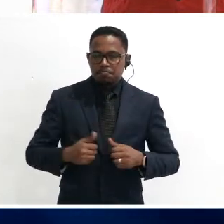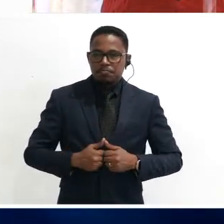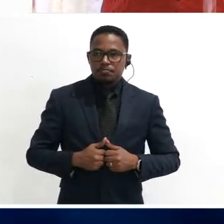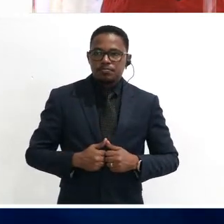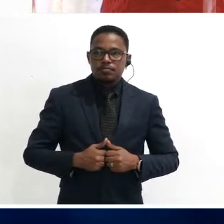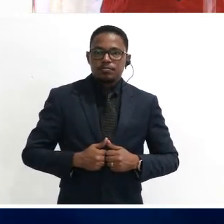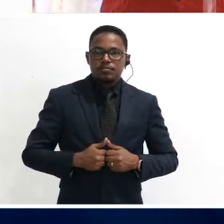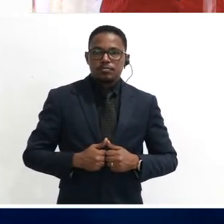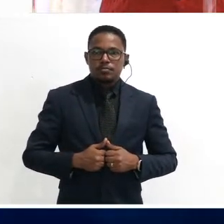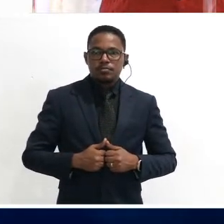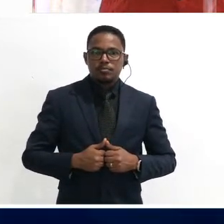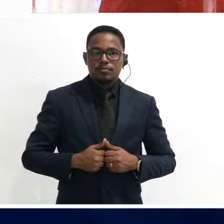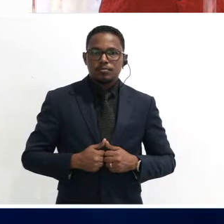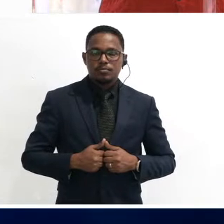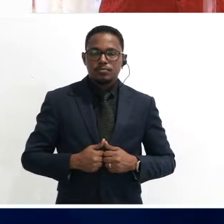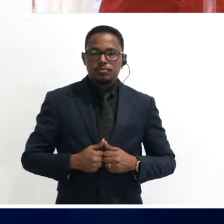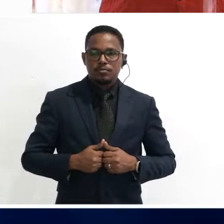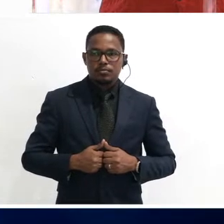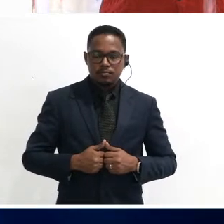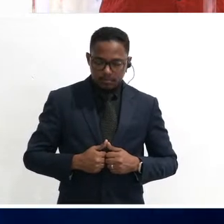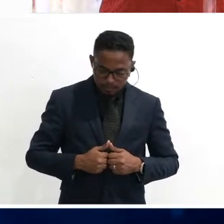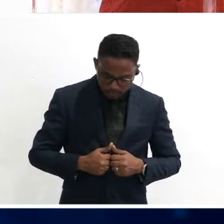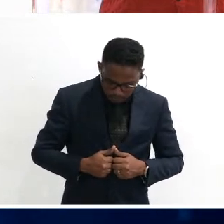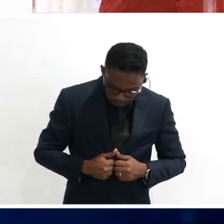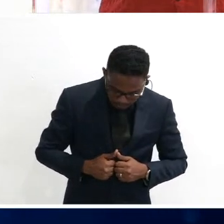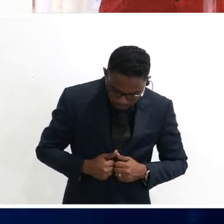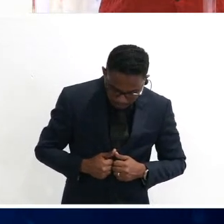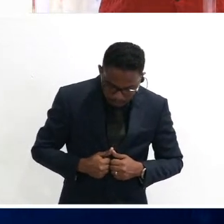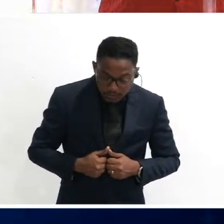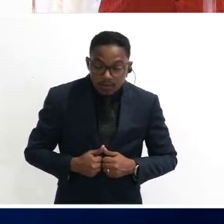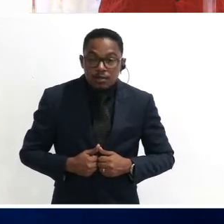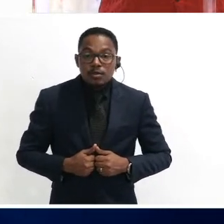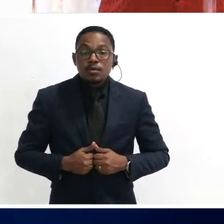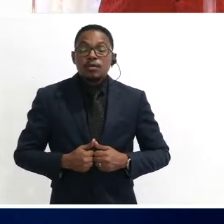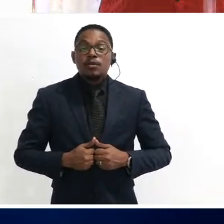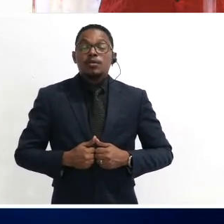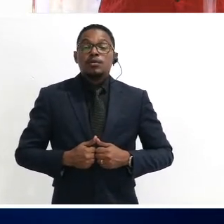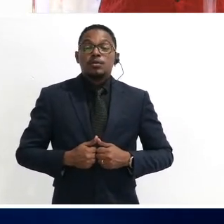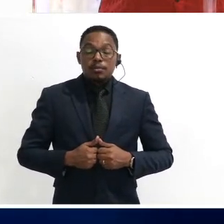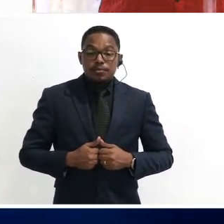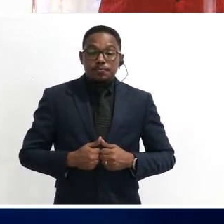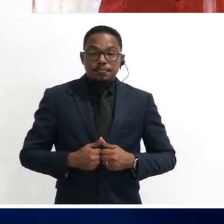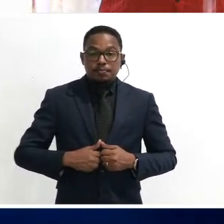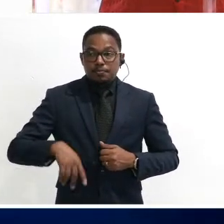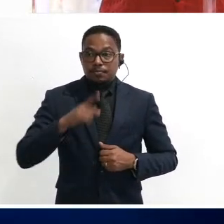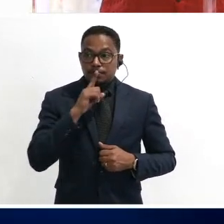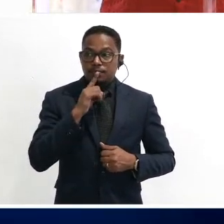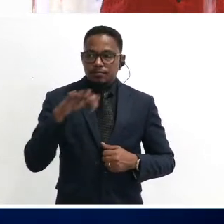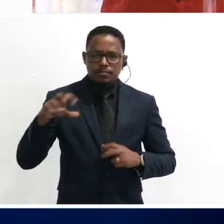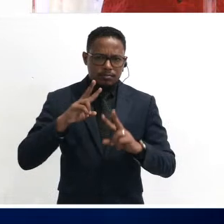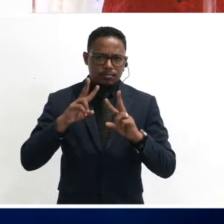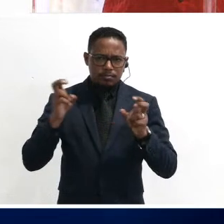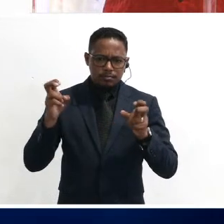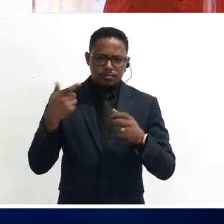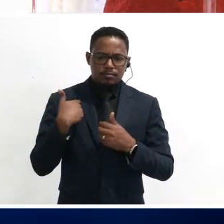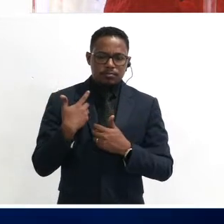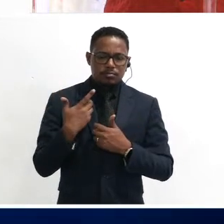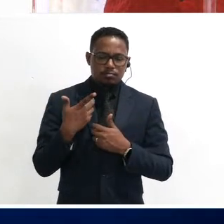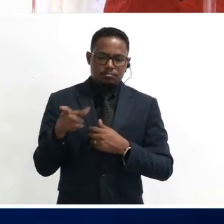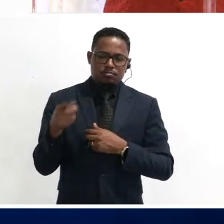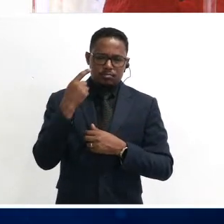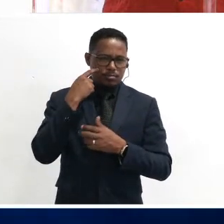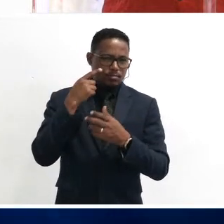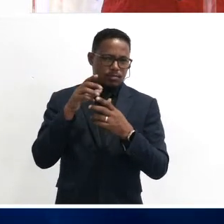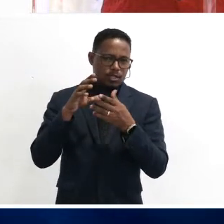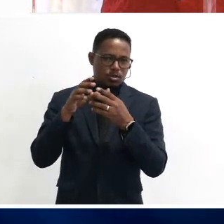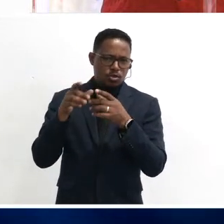So, how do you do that? How do you address this known good die issue? So one option, choose a package so that you